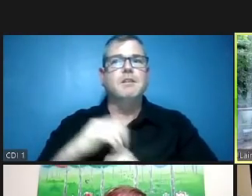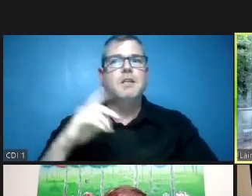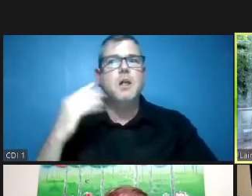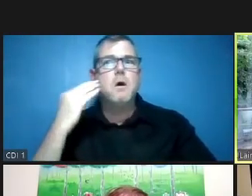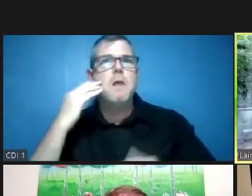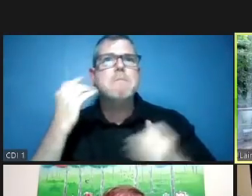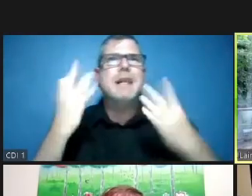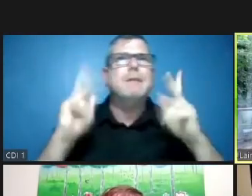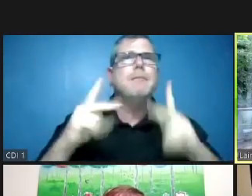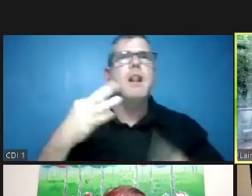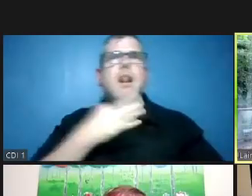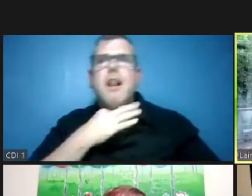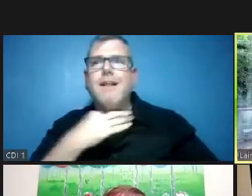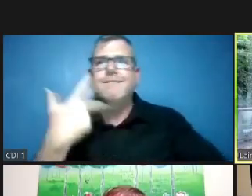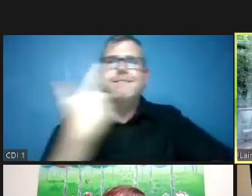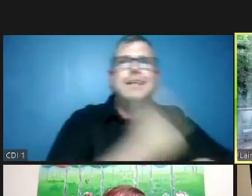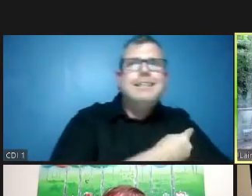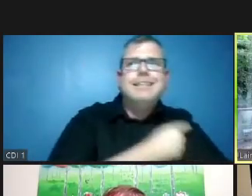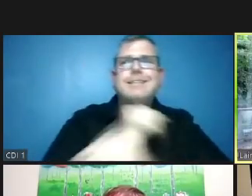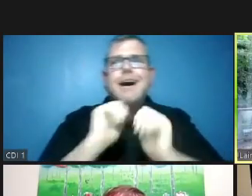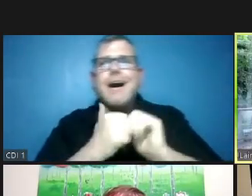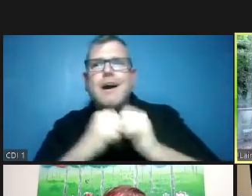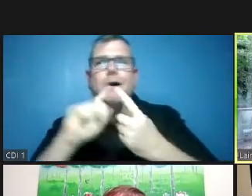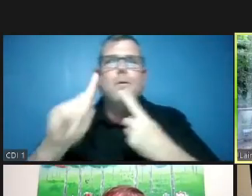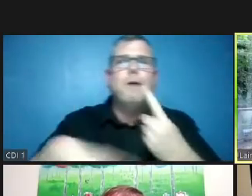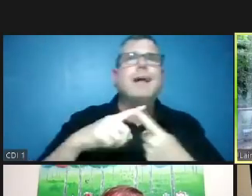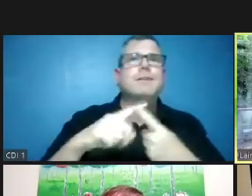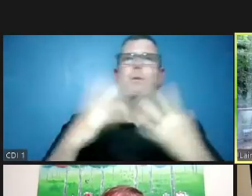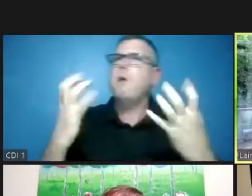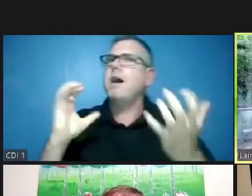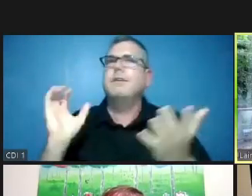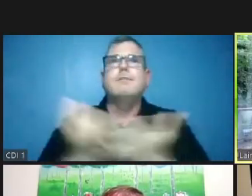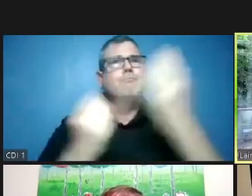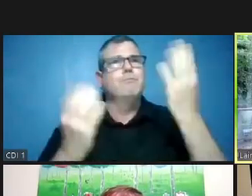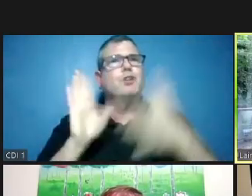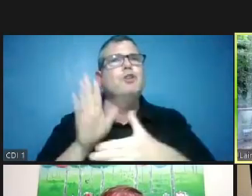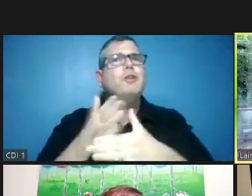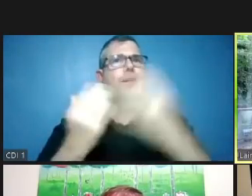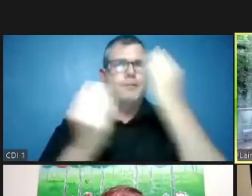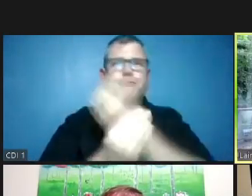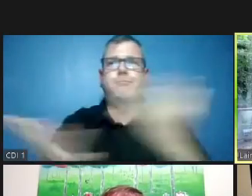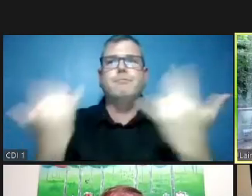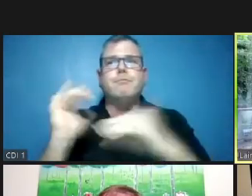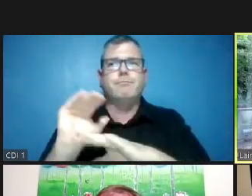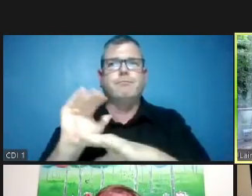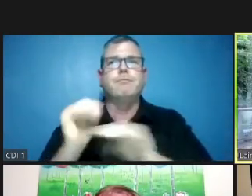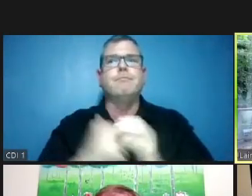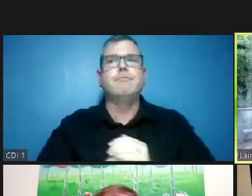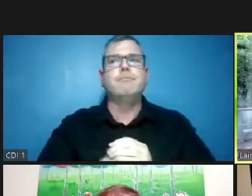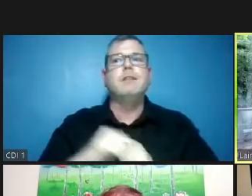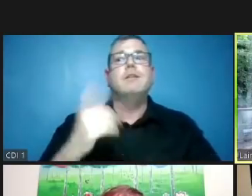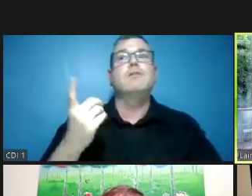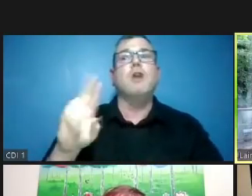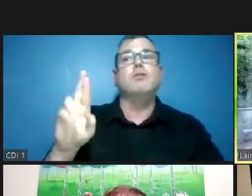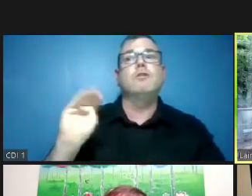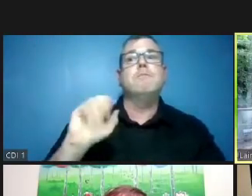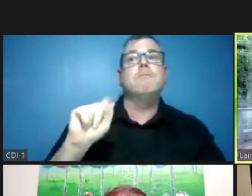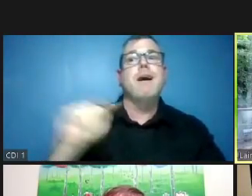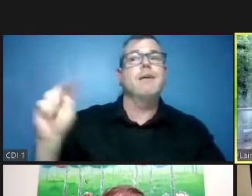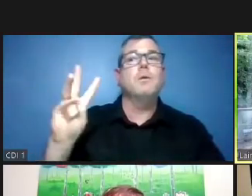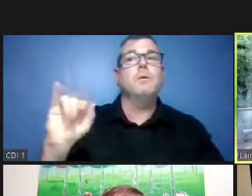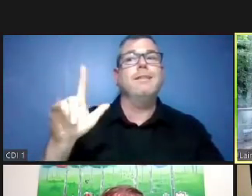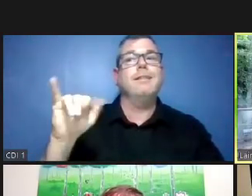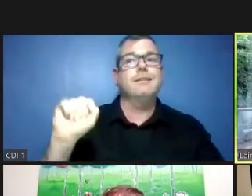you. So we will hear from tonight Dr. Matt Willis, who is Marin County's Public Health Officer. He will be providing a